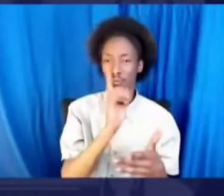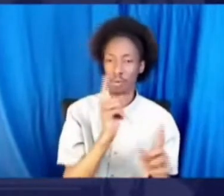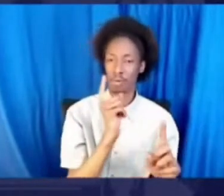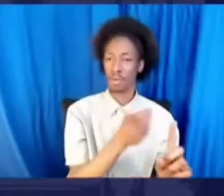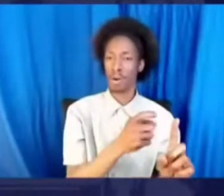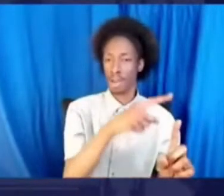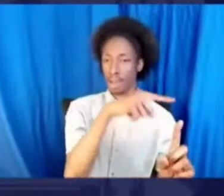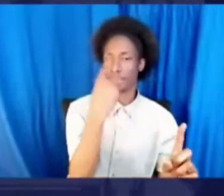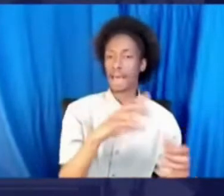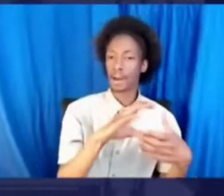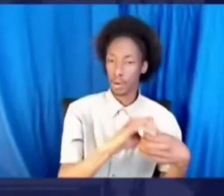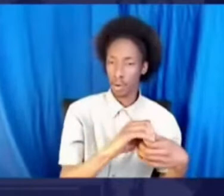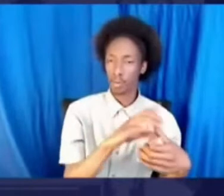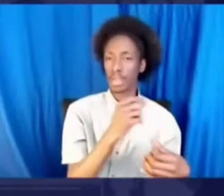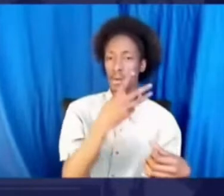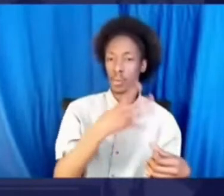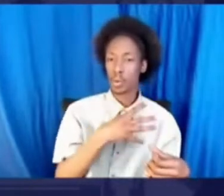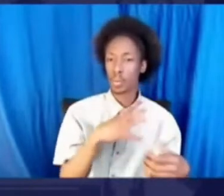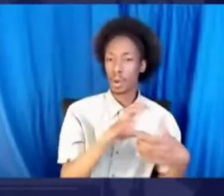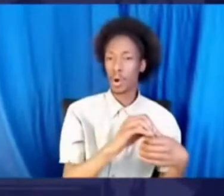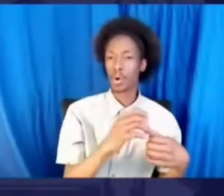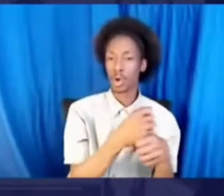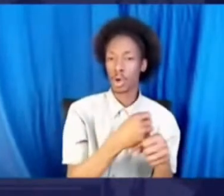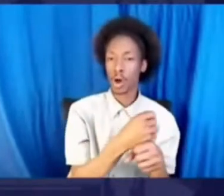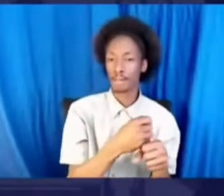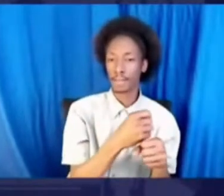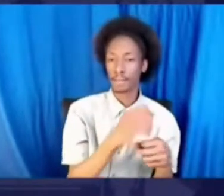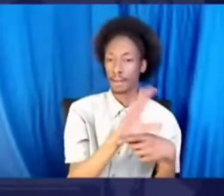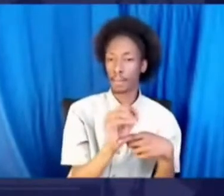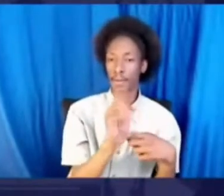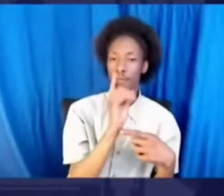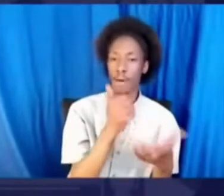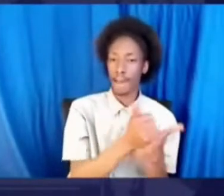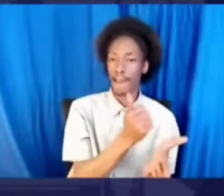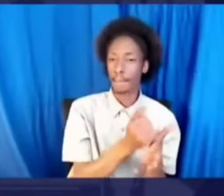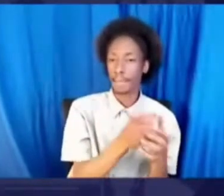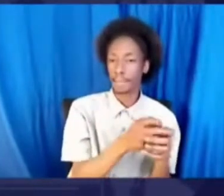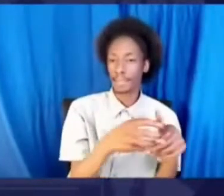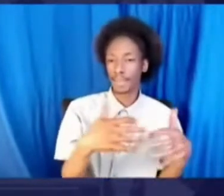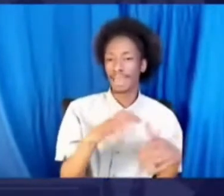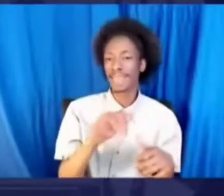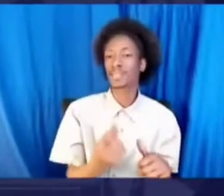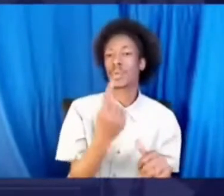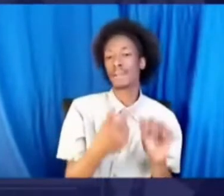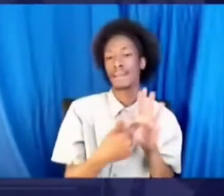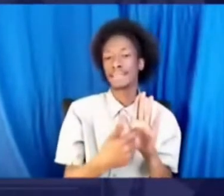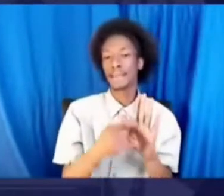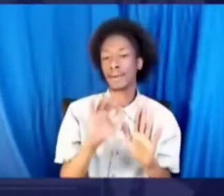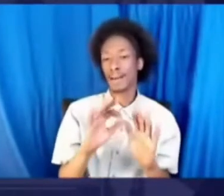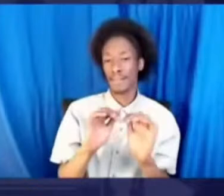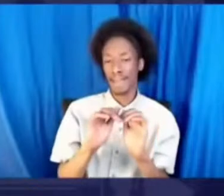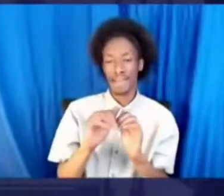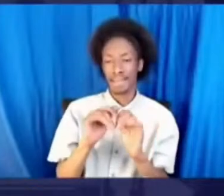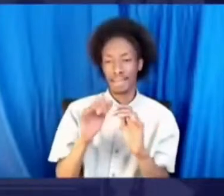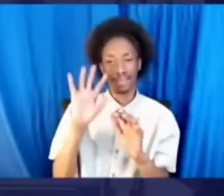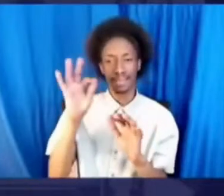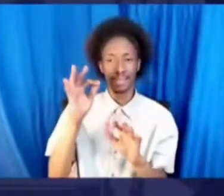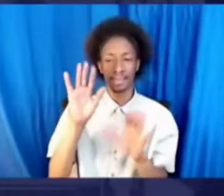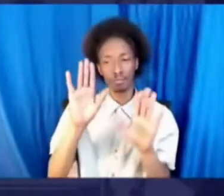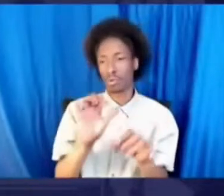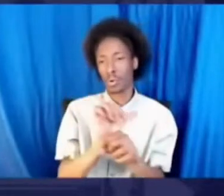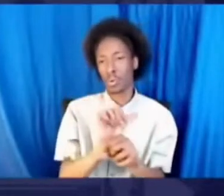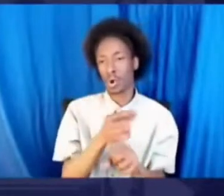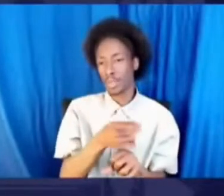and woman-owned coffee company to help them expand. And that's just one example of the incredible work that they do there.